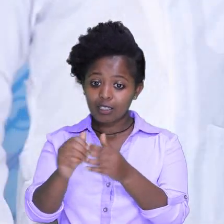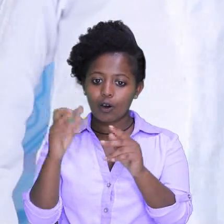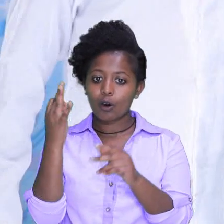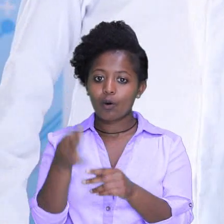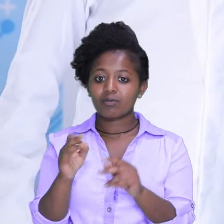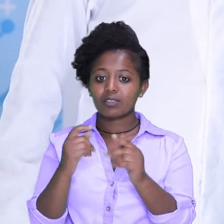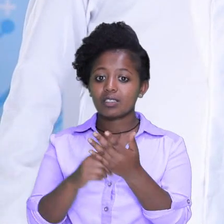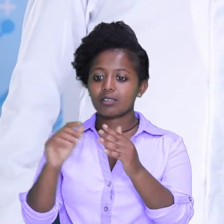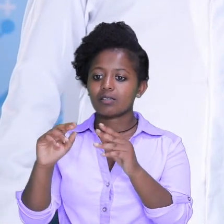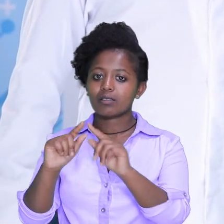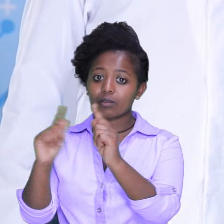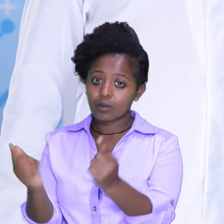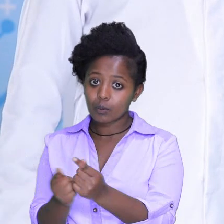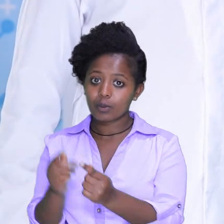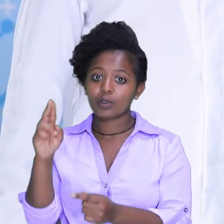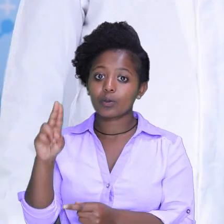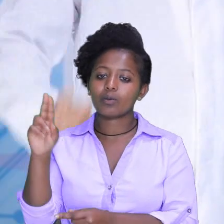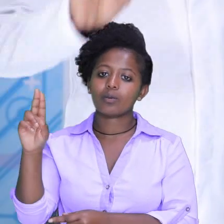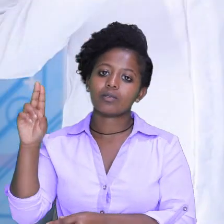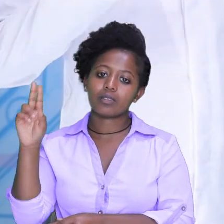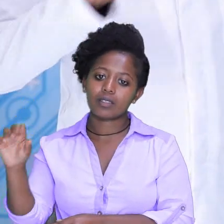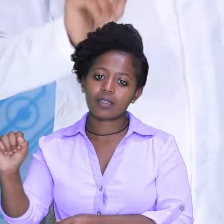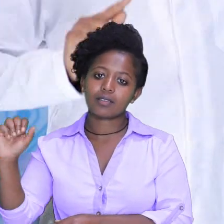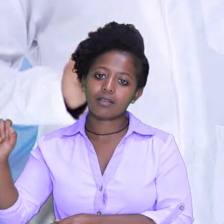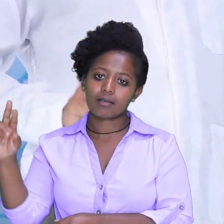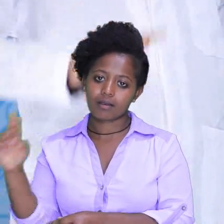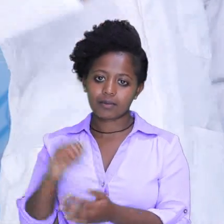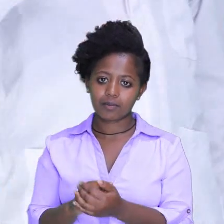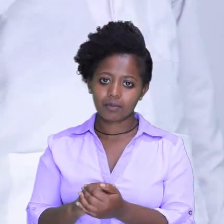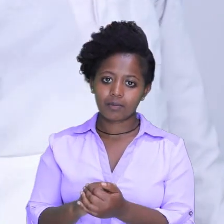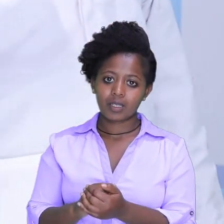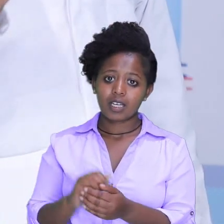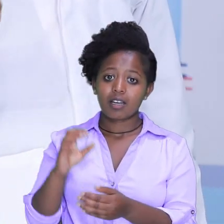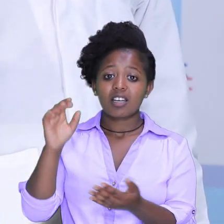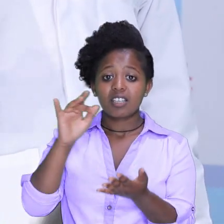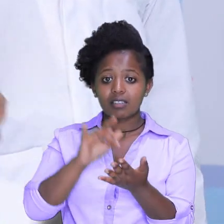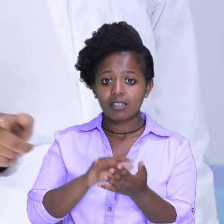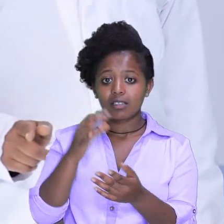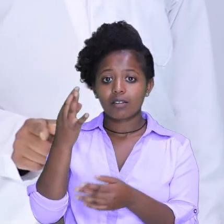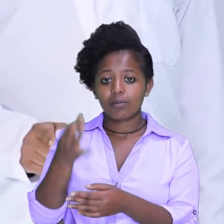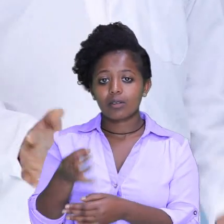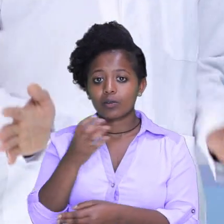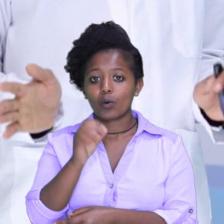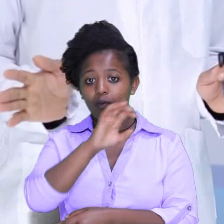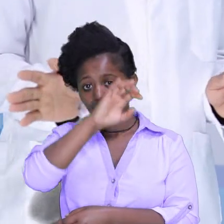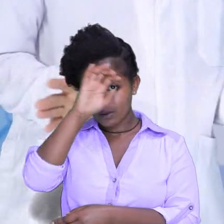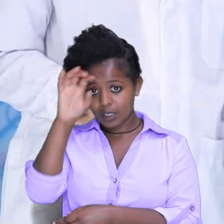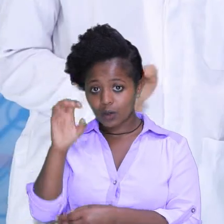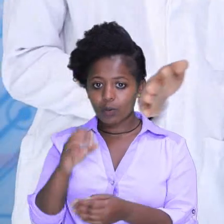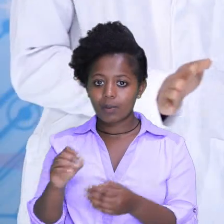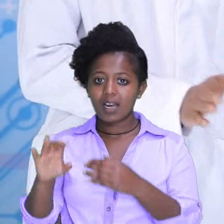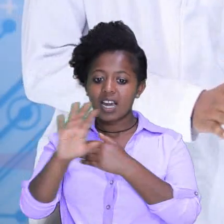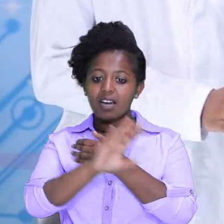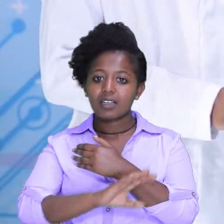was USSR. All Eastern and Central part of Europe under